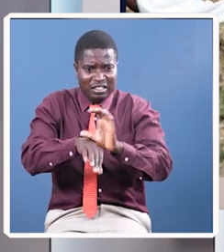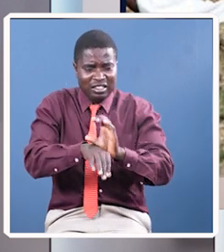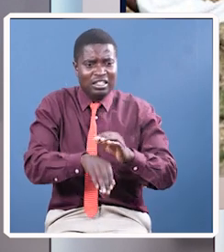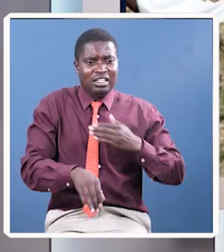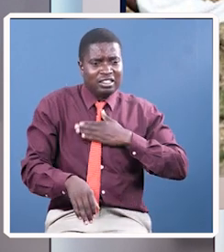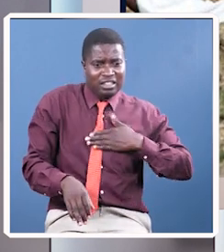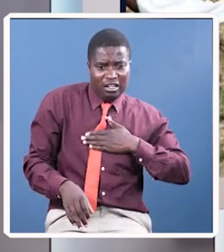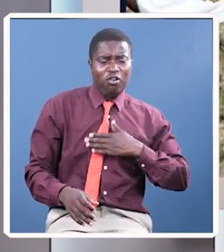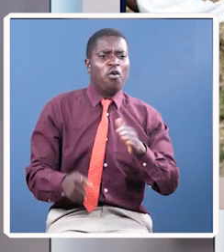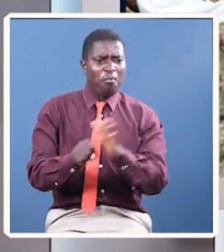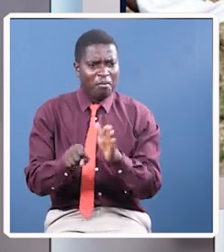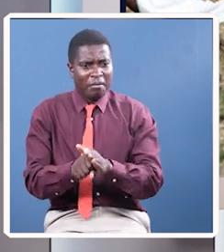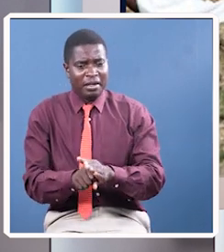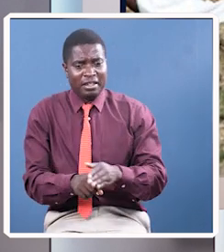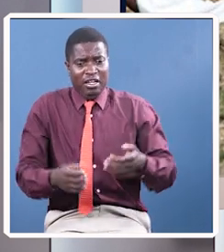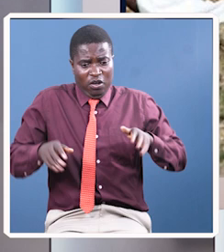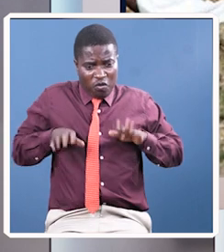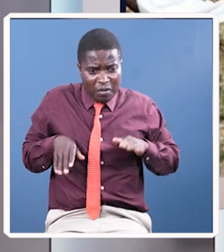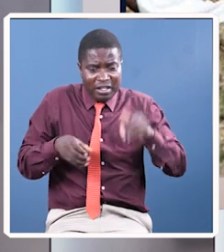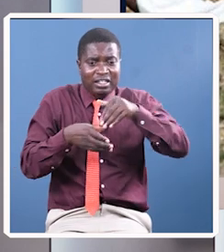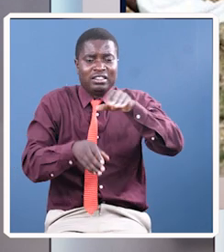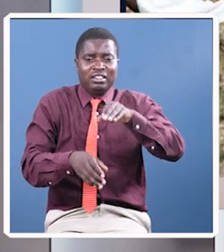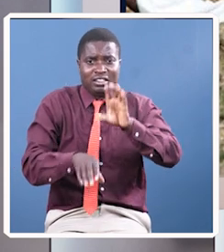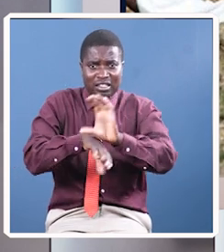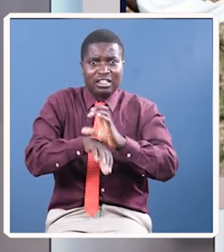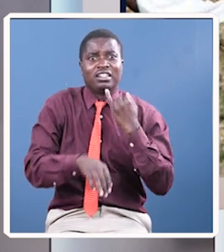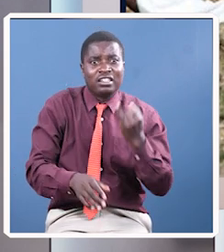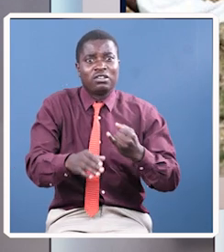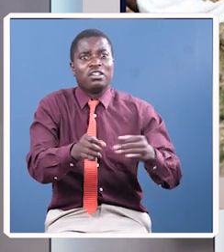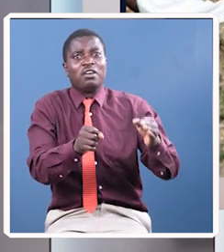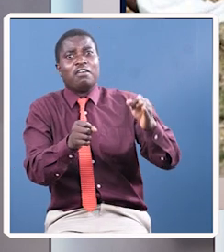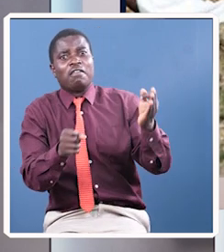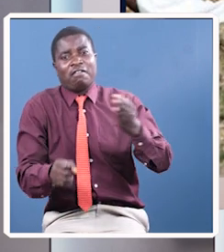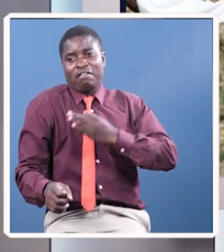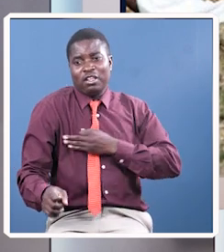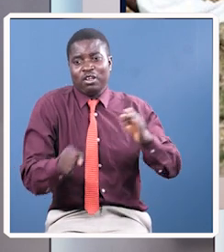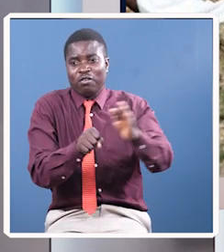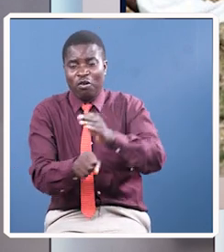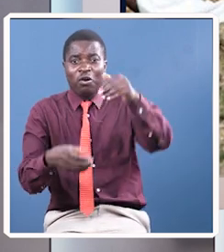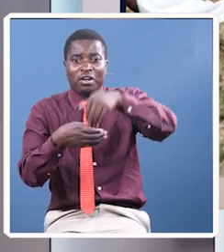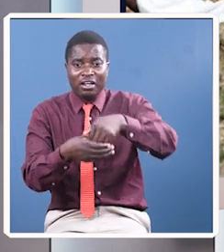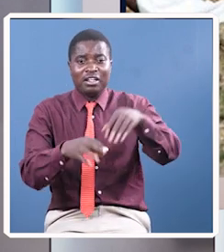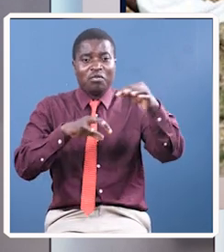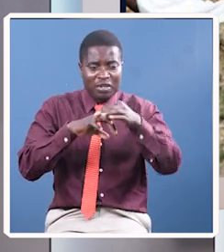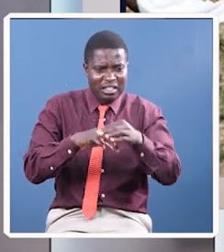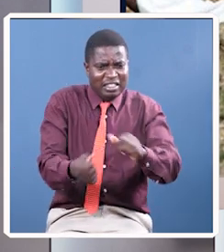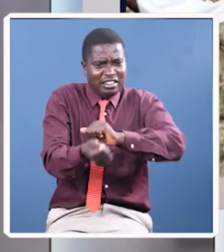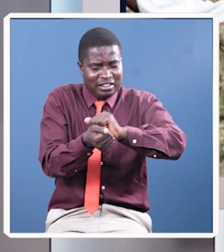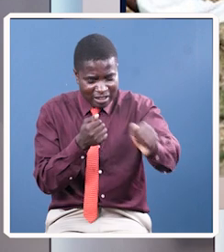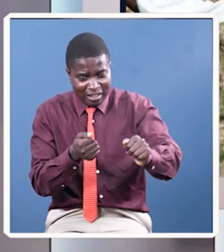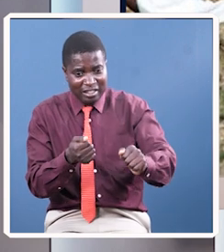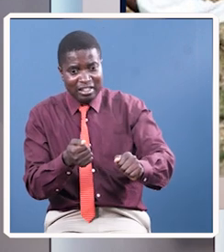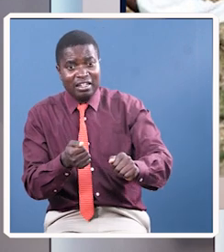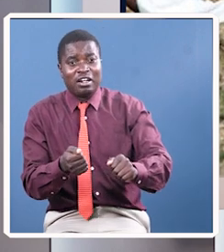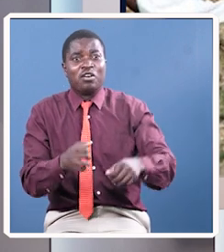vari muchechi nemadzimai ari muchechi. Muprofita wenema, he is not faithful to marriage. Anoita distract the message of marriage.